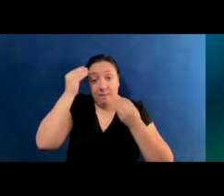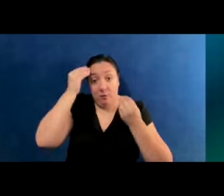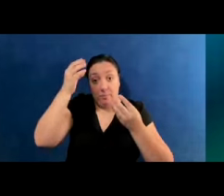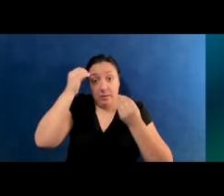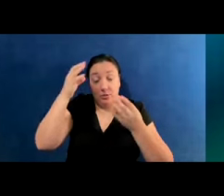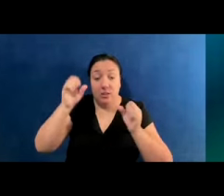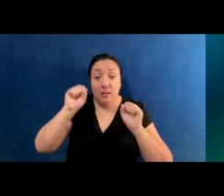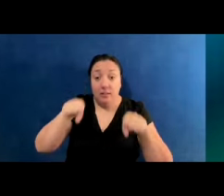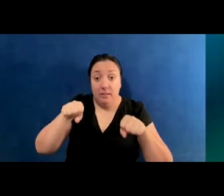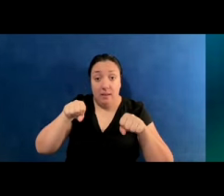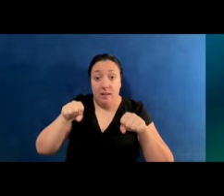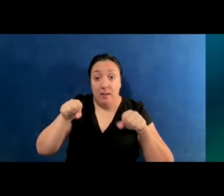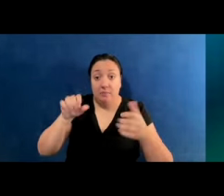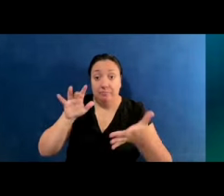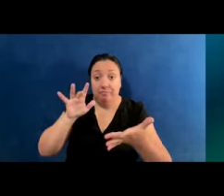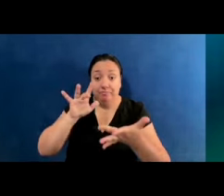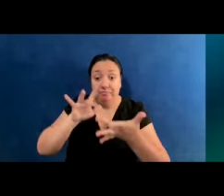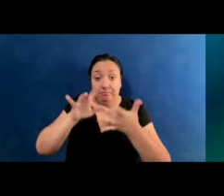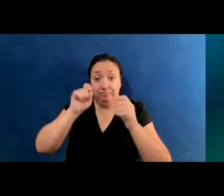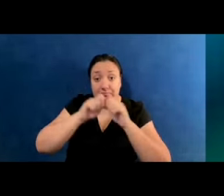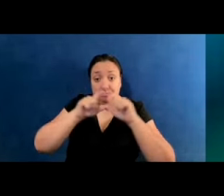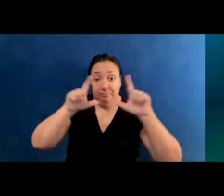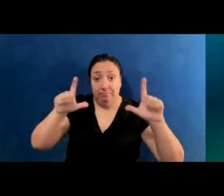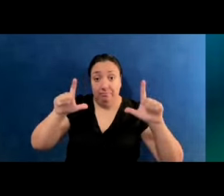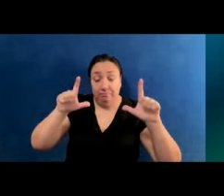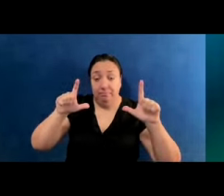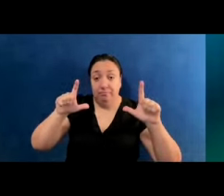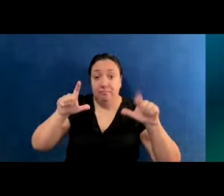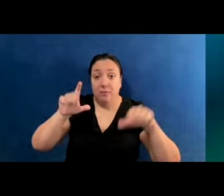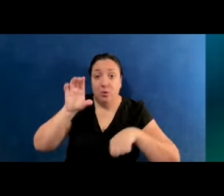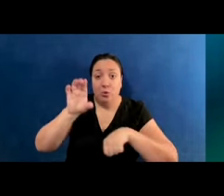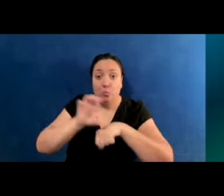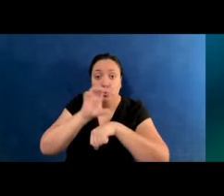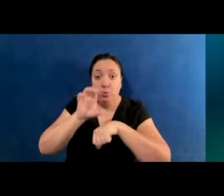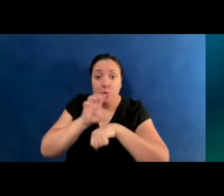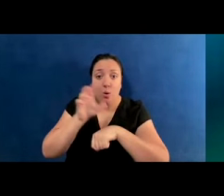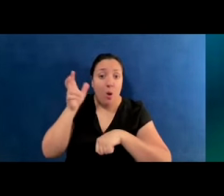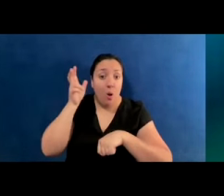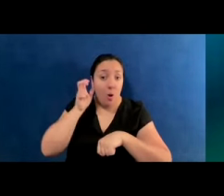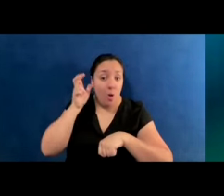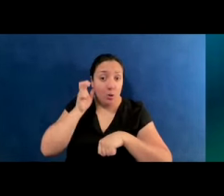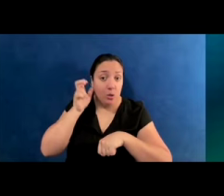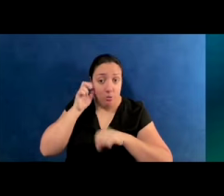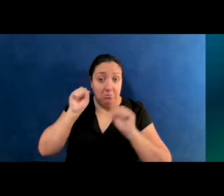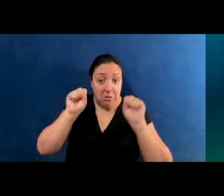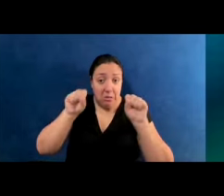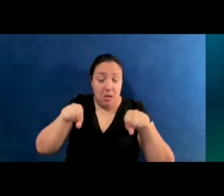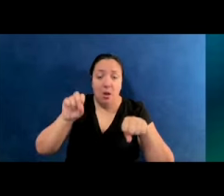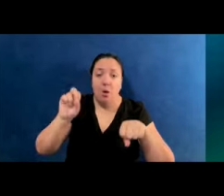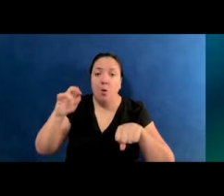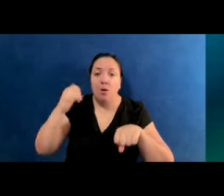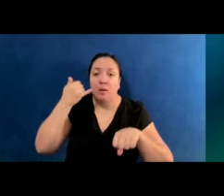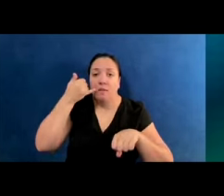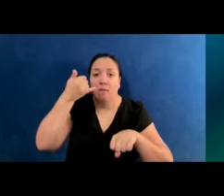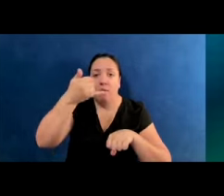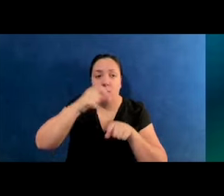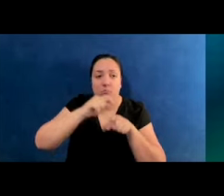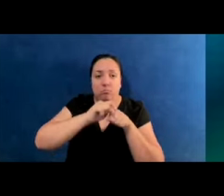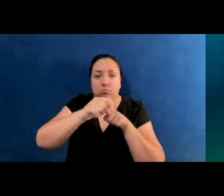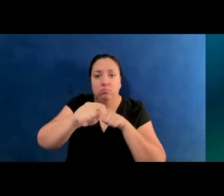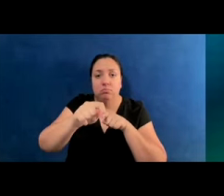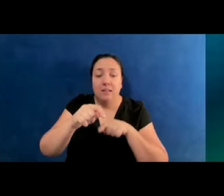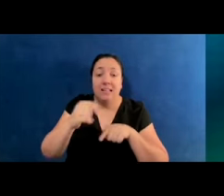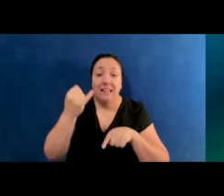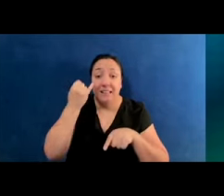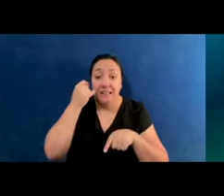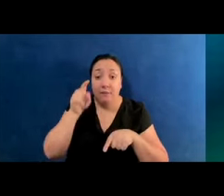be accessed using the computer audio or by calling in by telephone. If you select computer audio, please